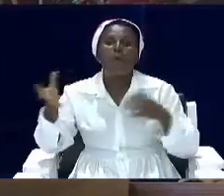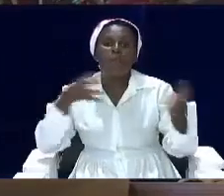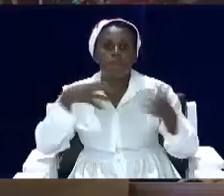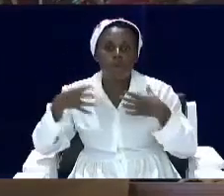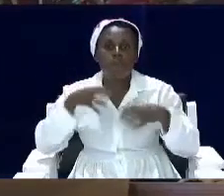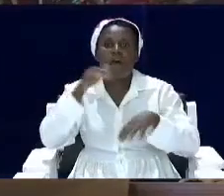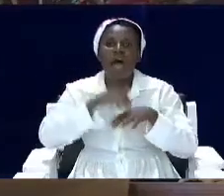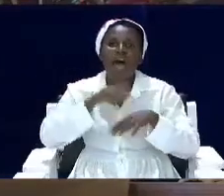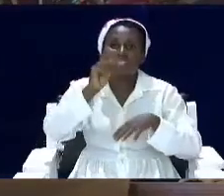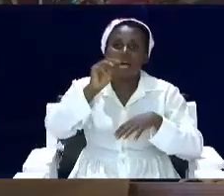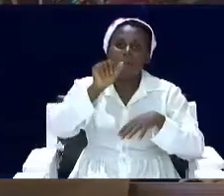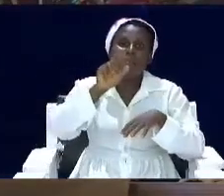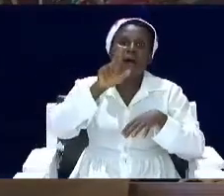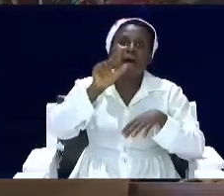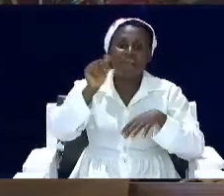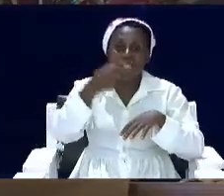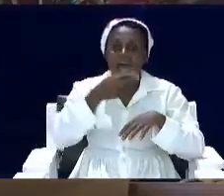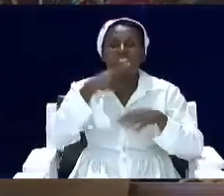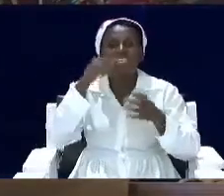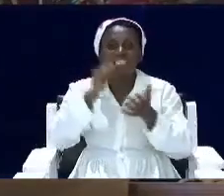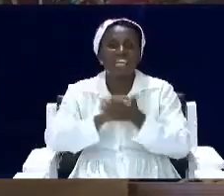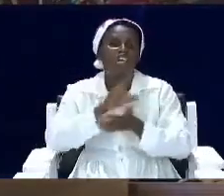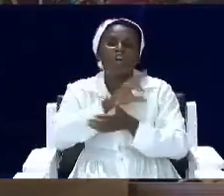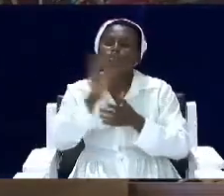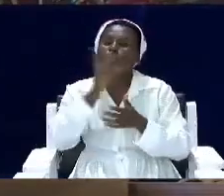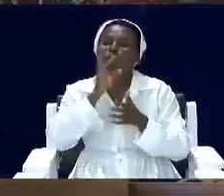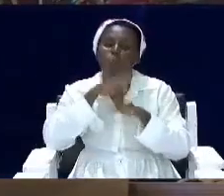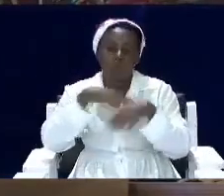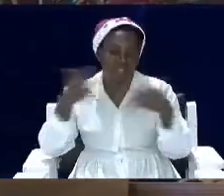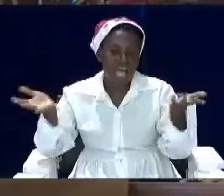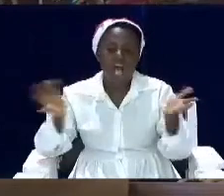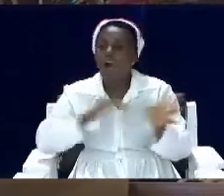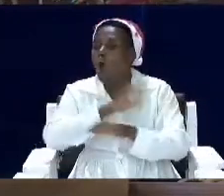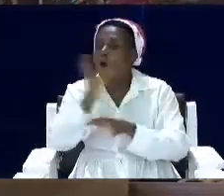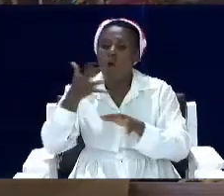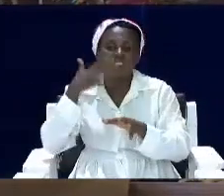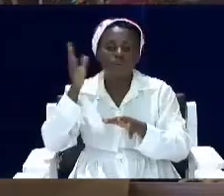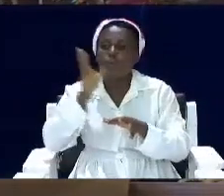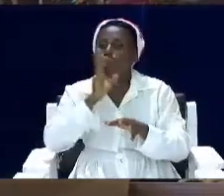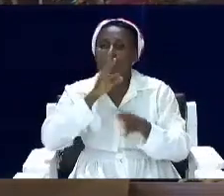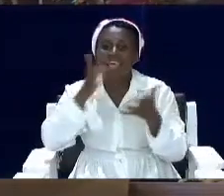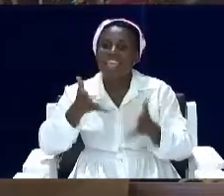They said there was no water. All the water around was bitter.